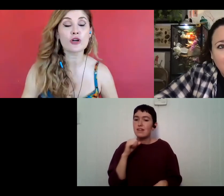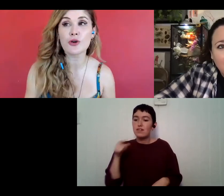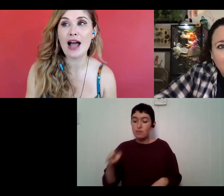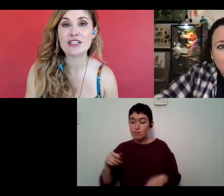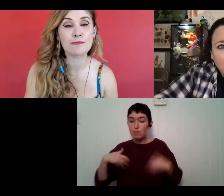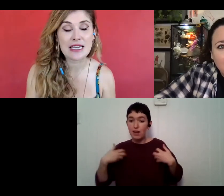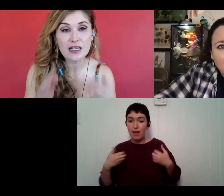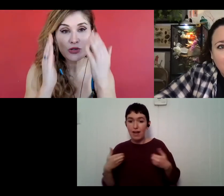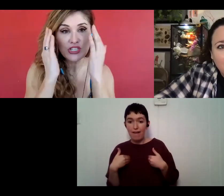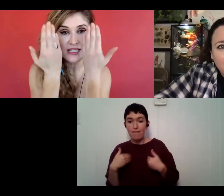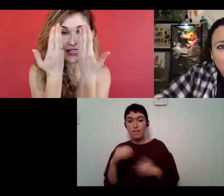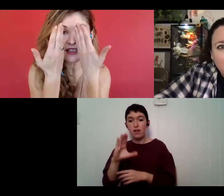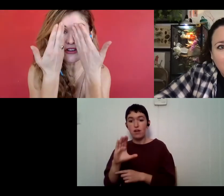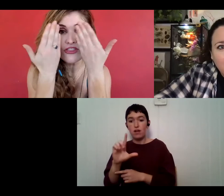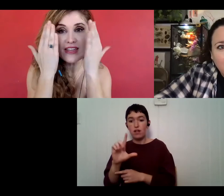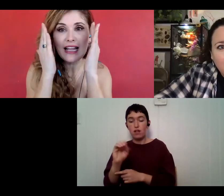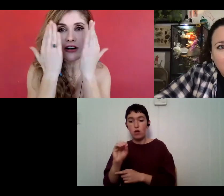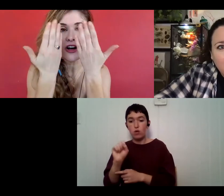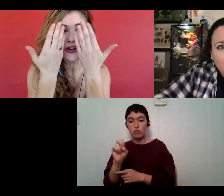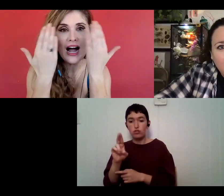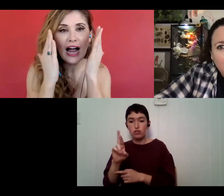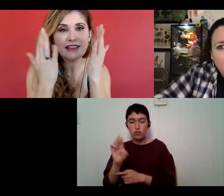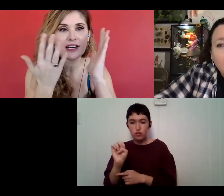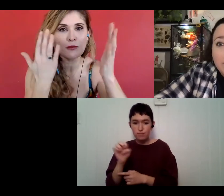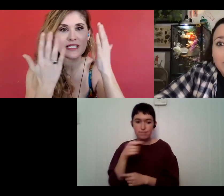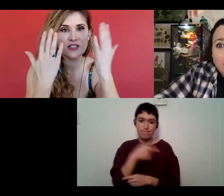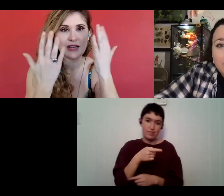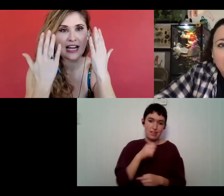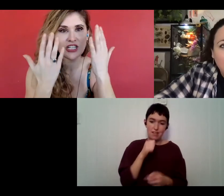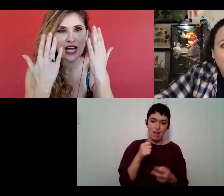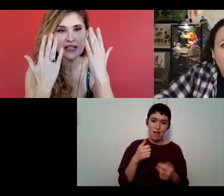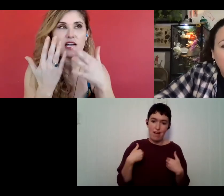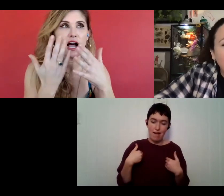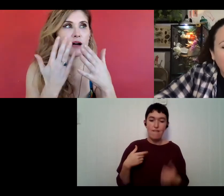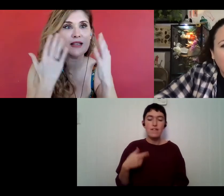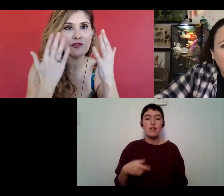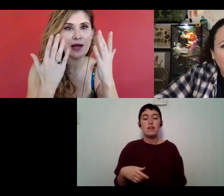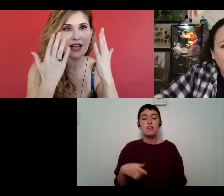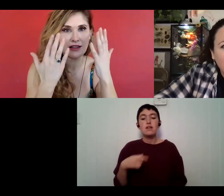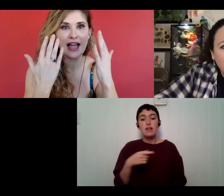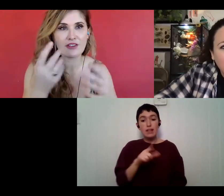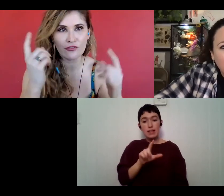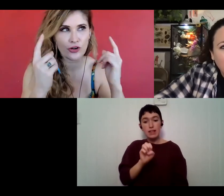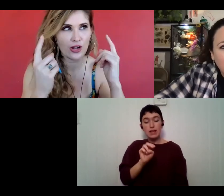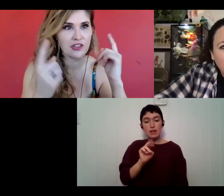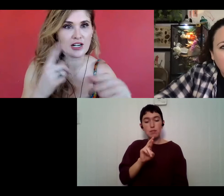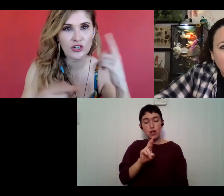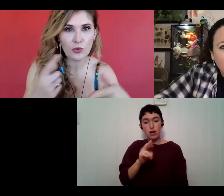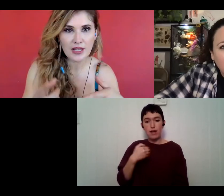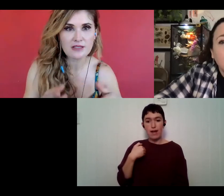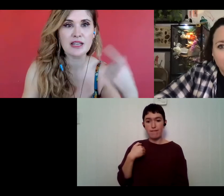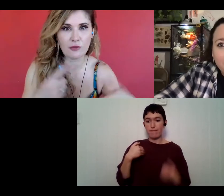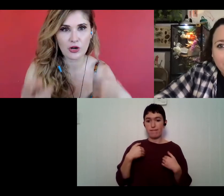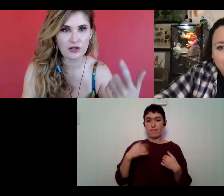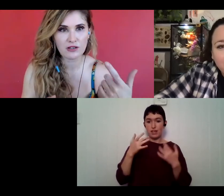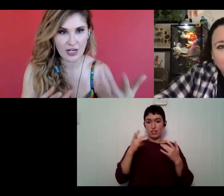Lemurs also have a tapetum, which is this like little thin layer on their eye that can almost gives them an eye shine. Oh, yeah. Some of them, they have it for the nocturnal